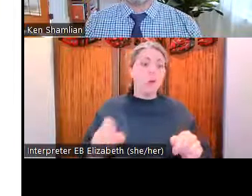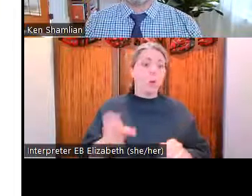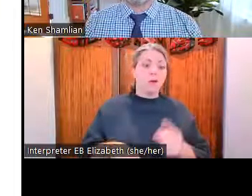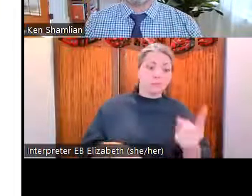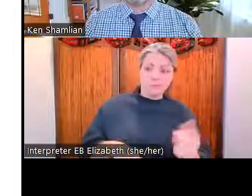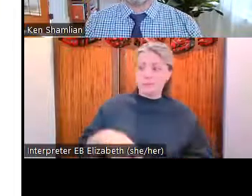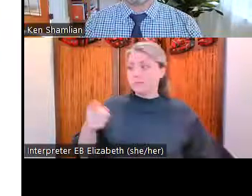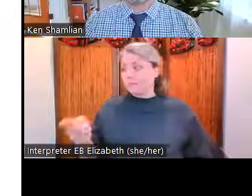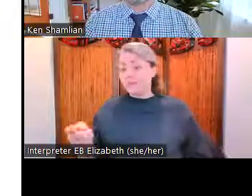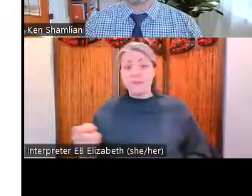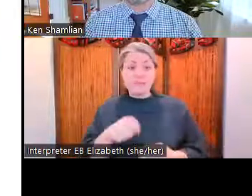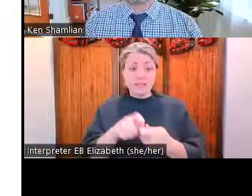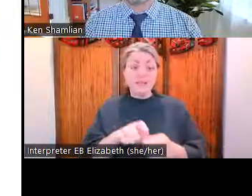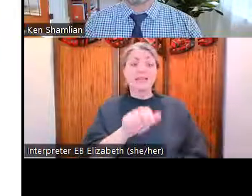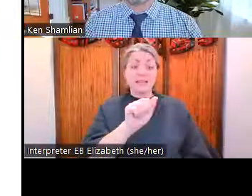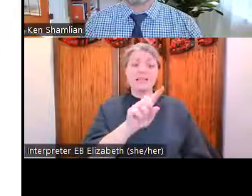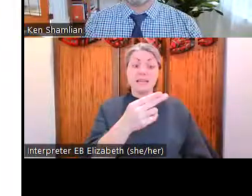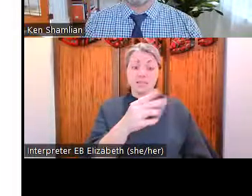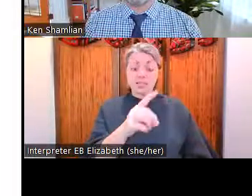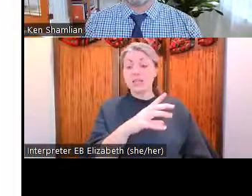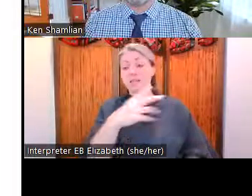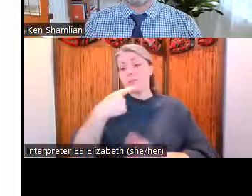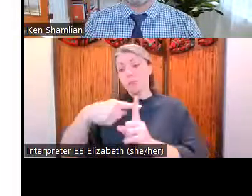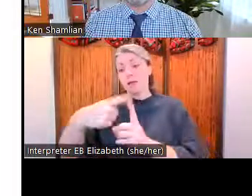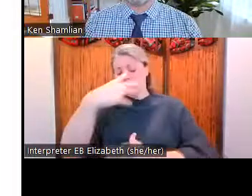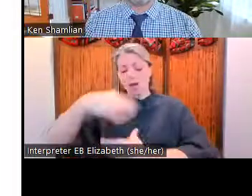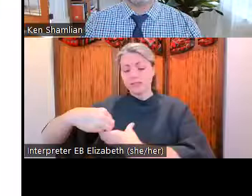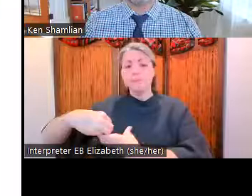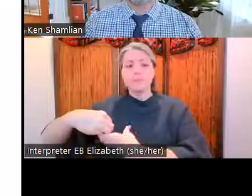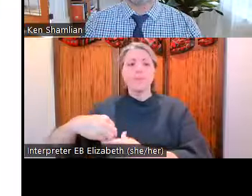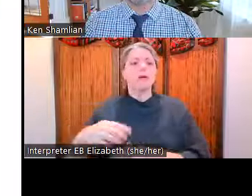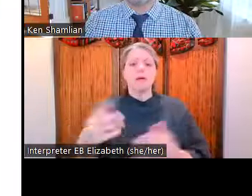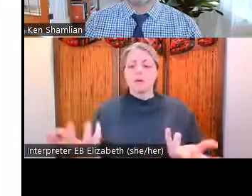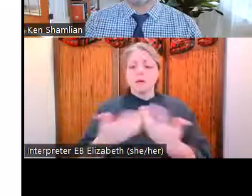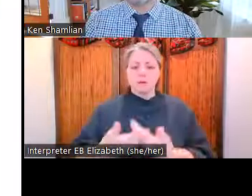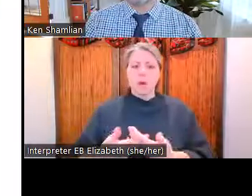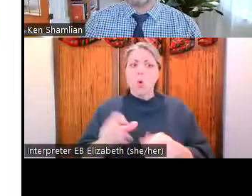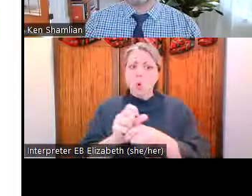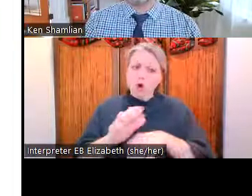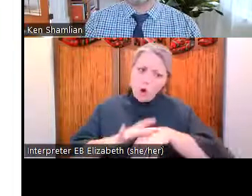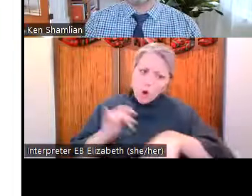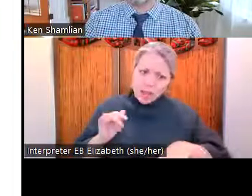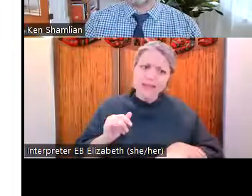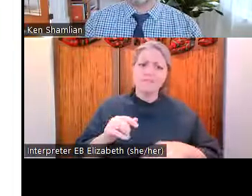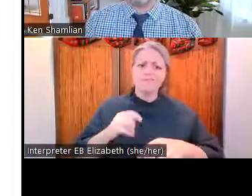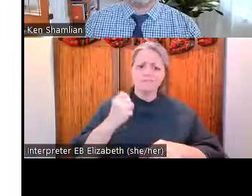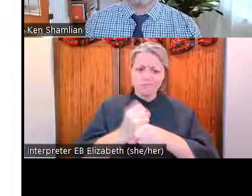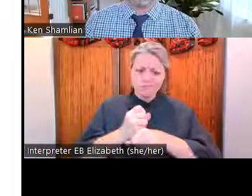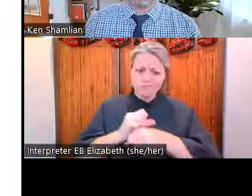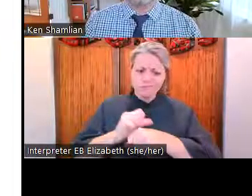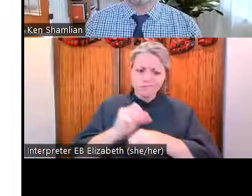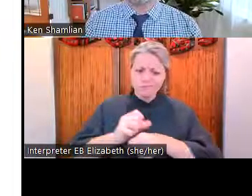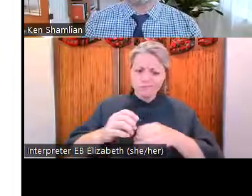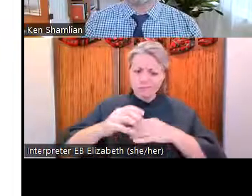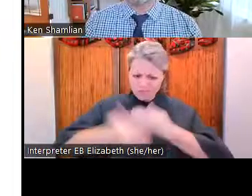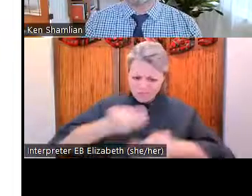autism, it's just as applicable that we can work on these things early on, and we can extend that practice throughout the